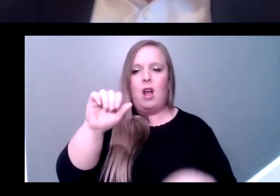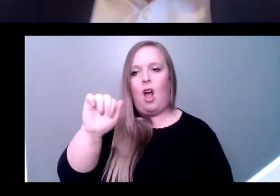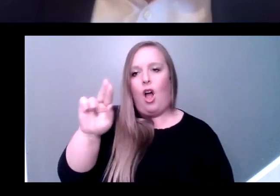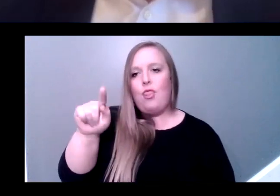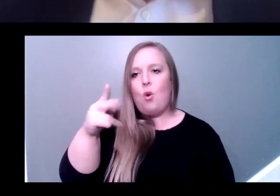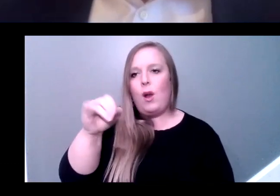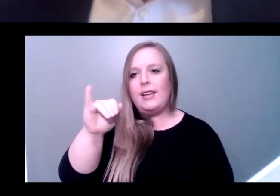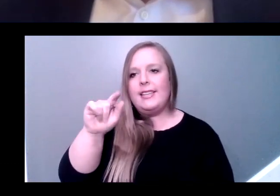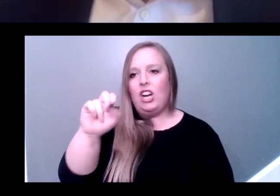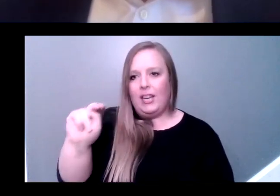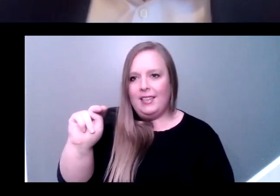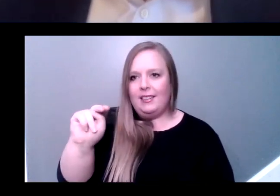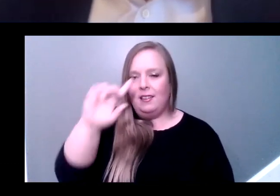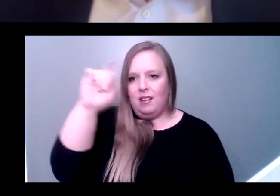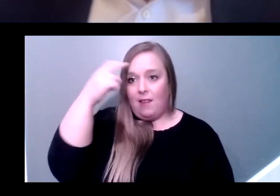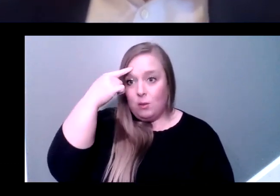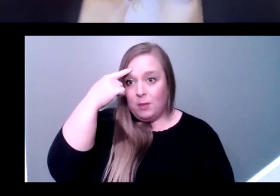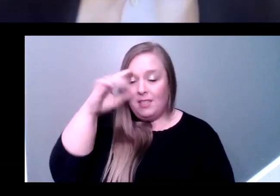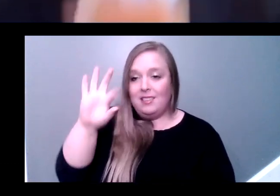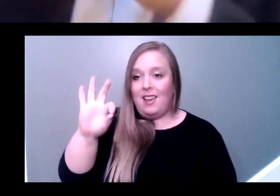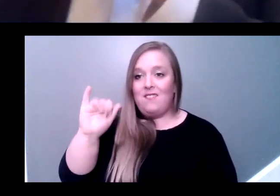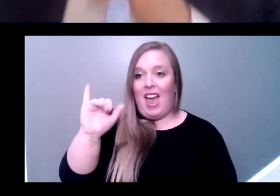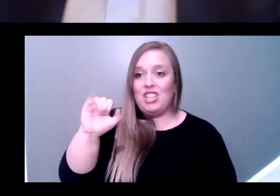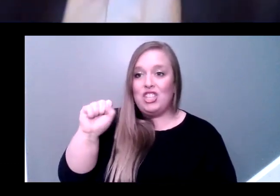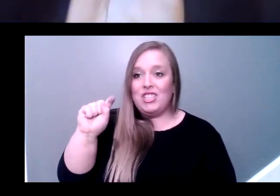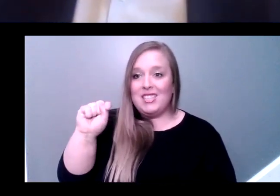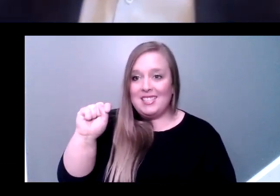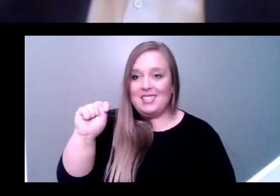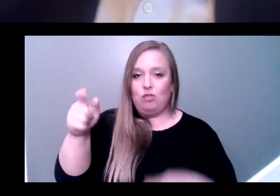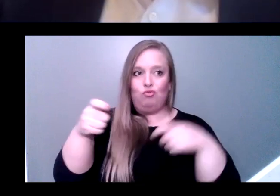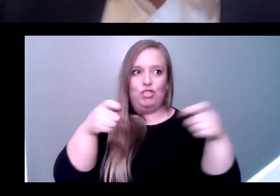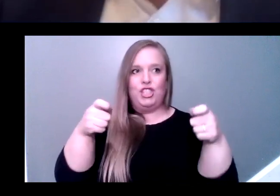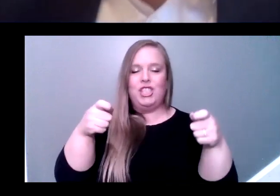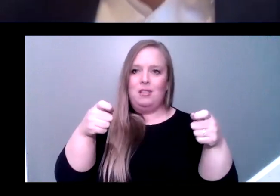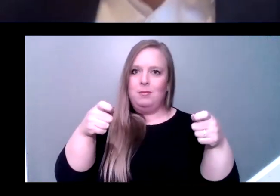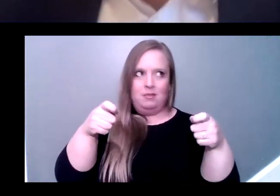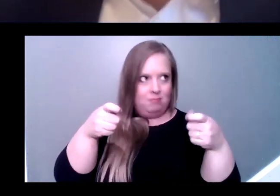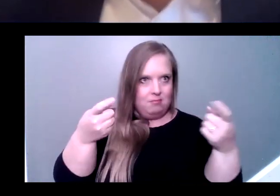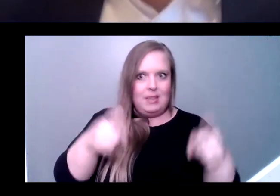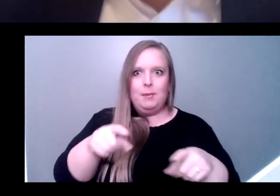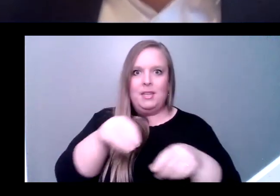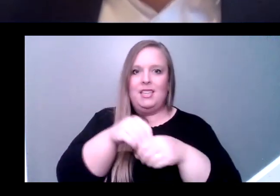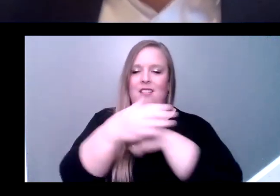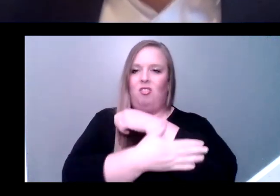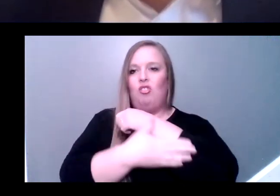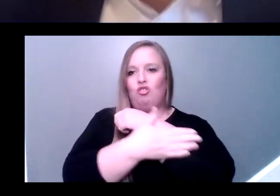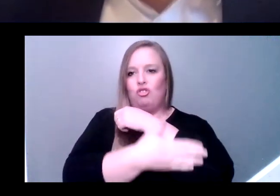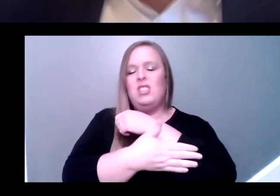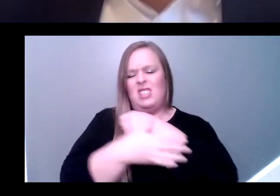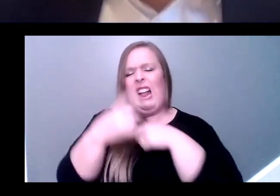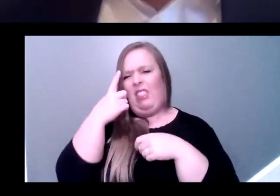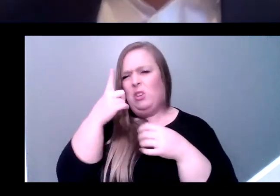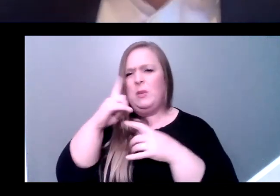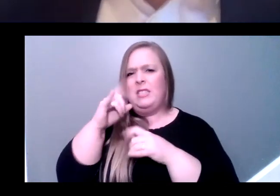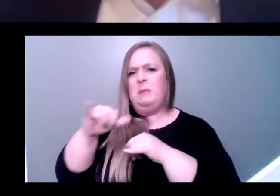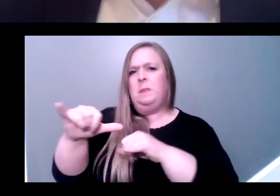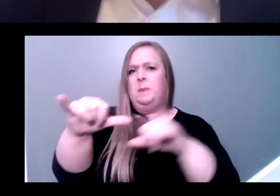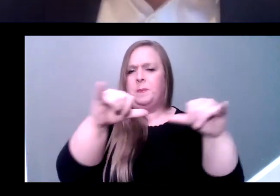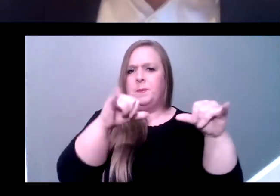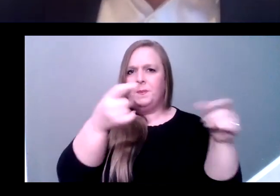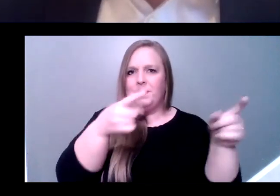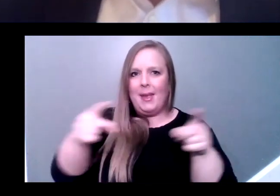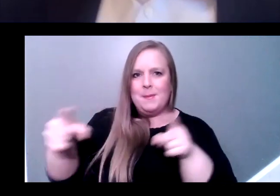fascist regimes are present in a country. So I think you'll find some commonalities, certainly. So